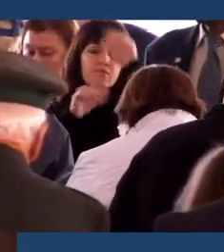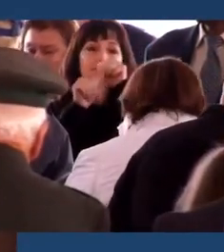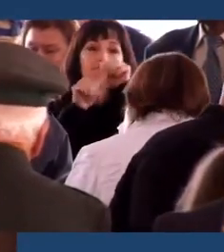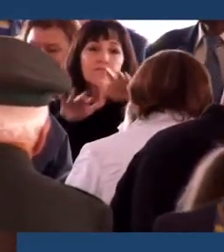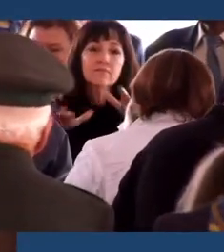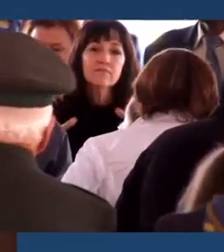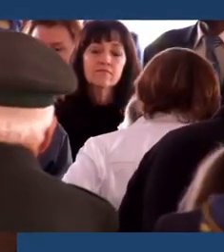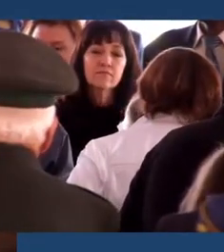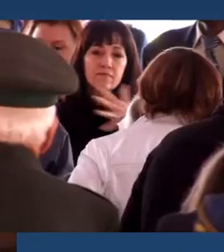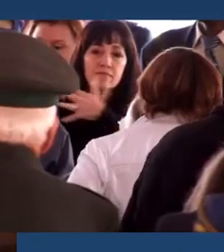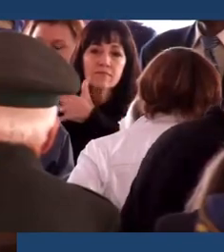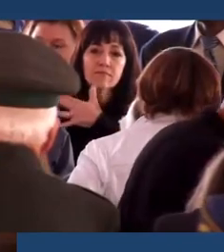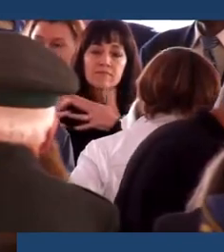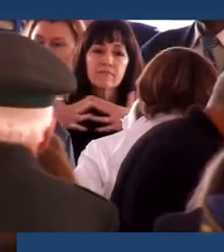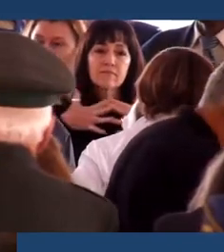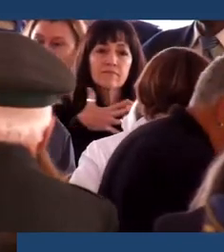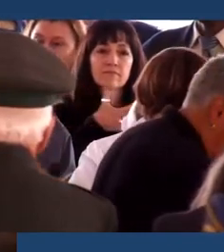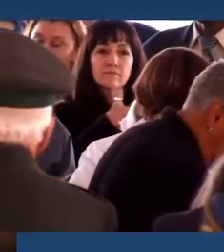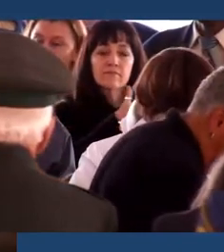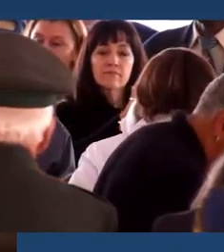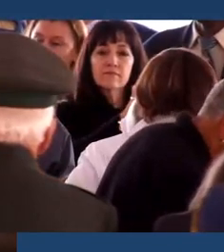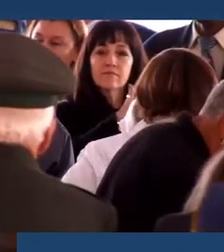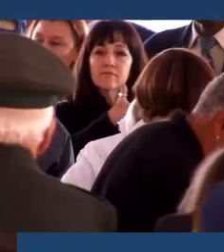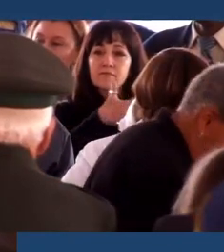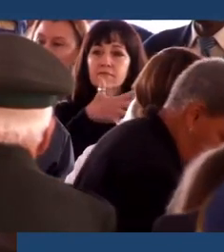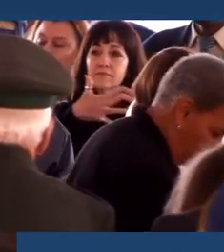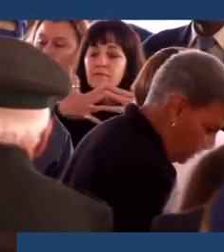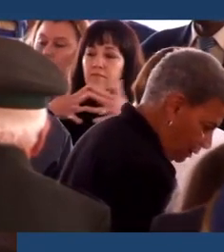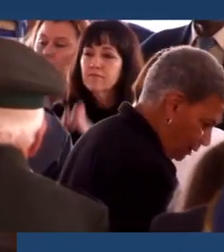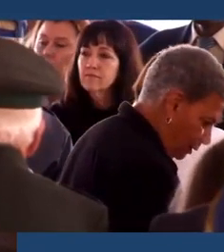God bless America,